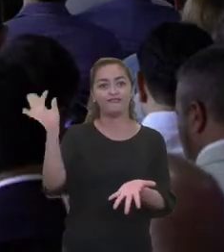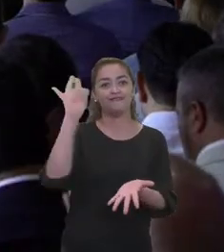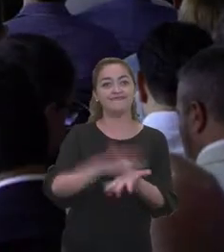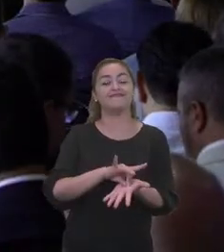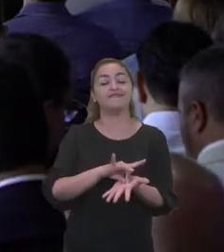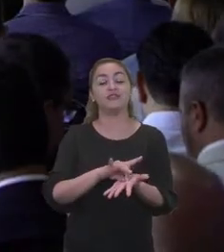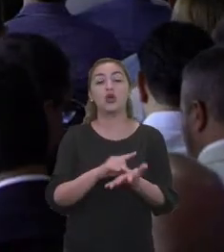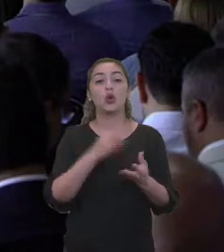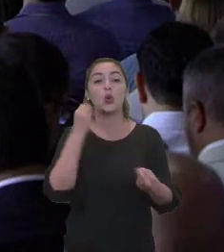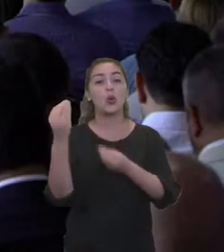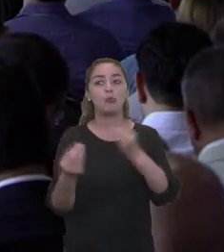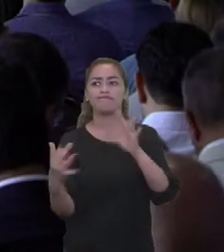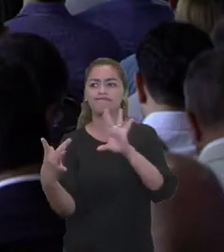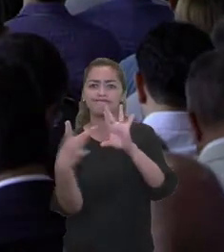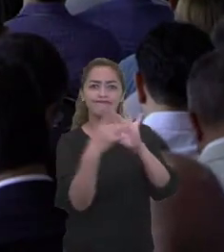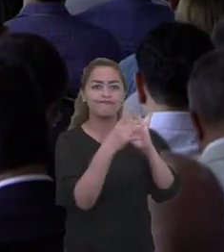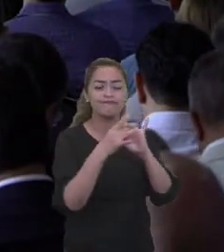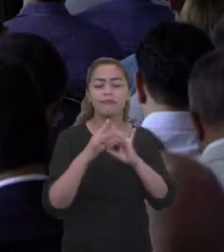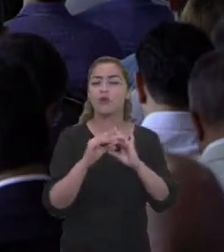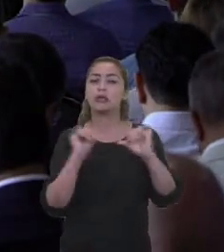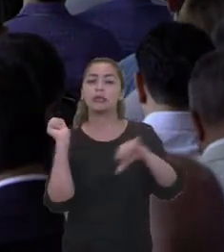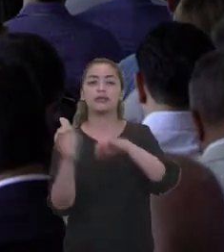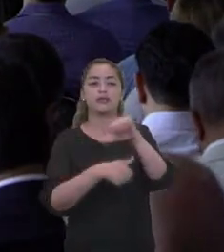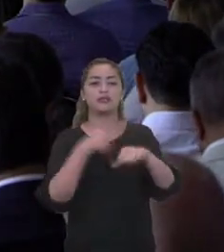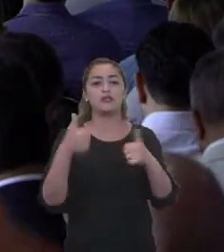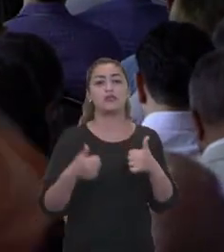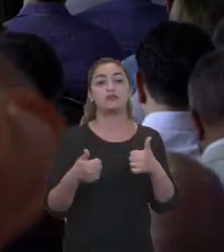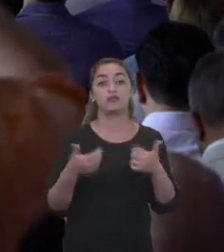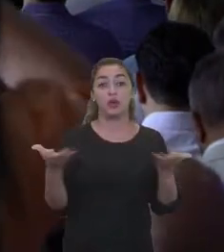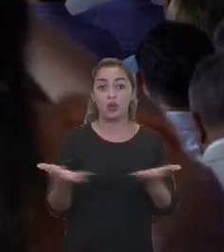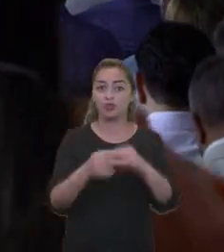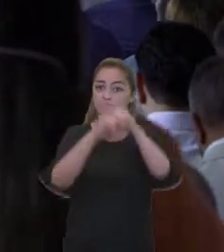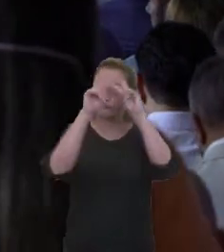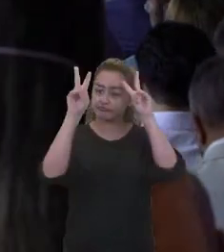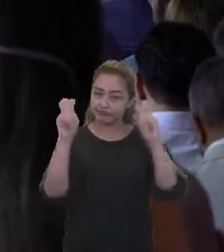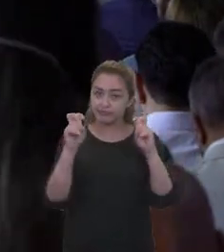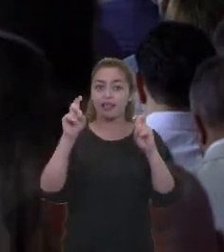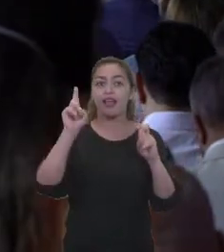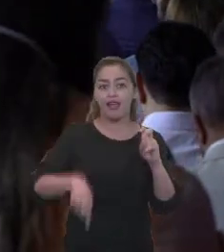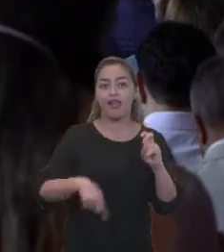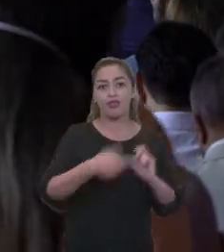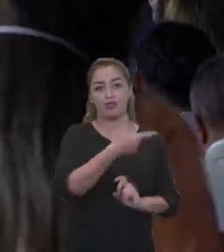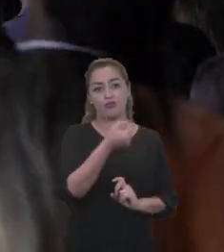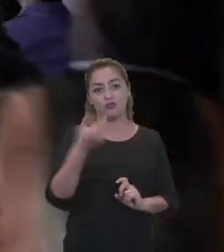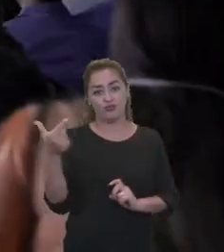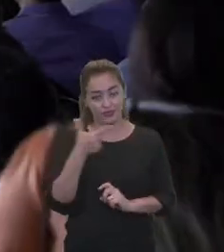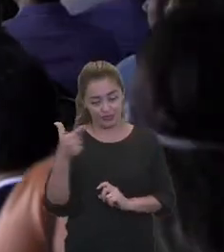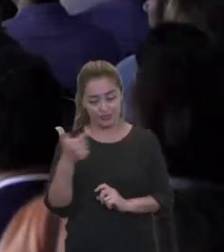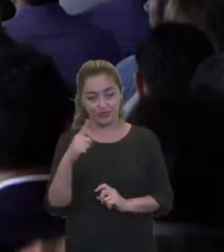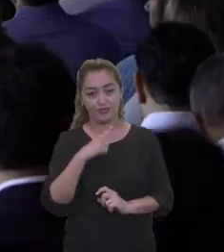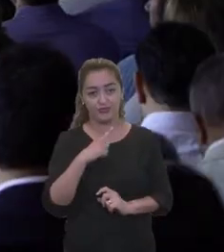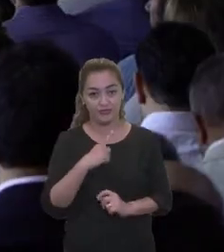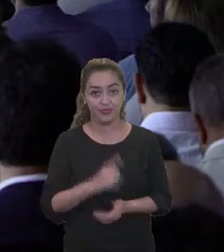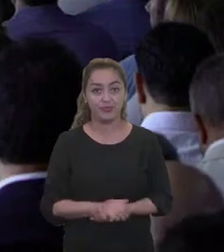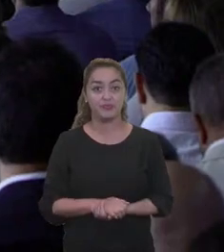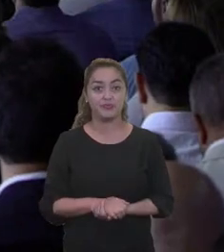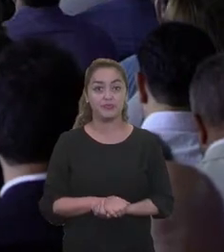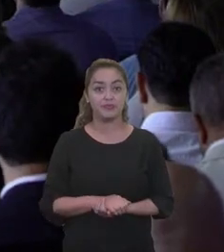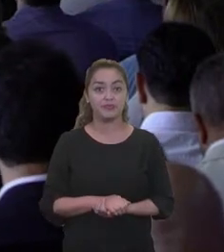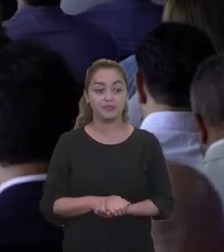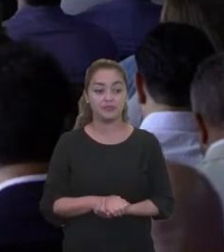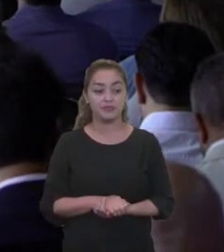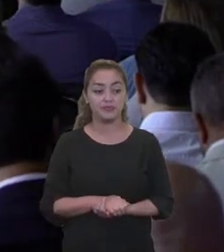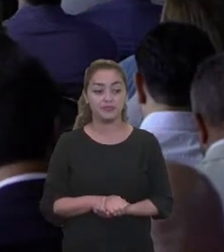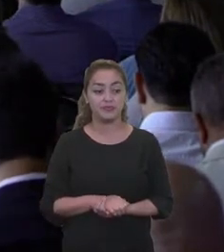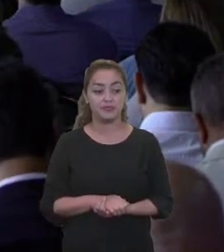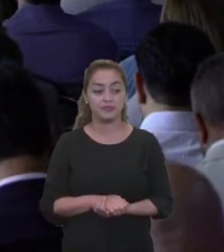a reality. We're going to be talking about transforming connections. This is the model of TIM Talks